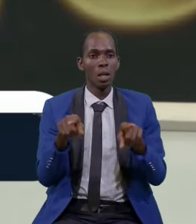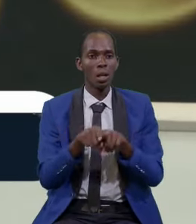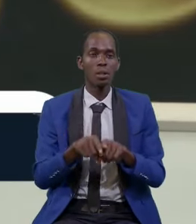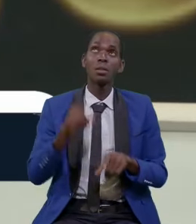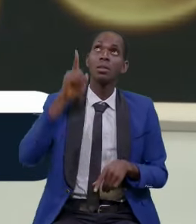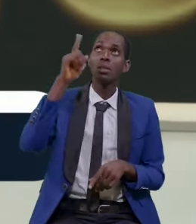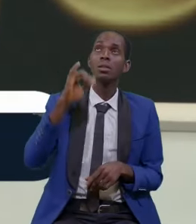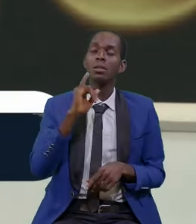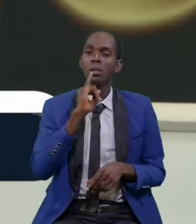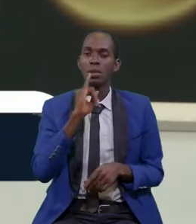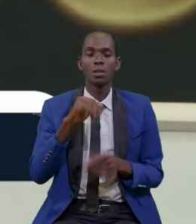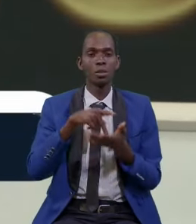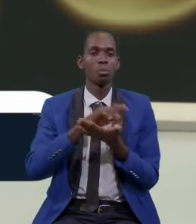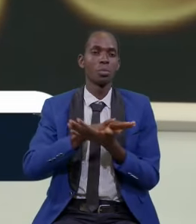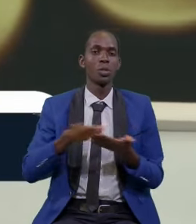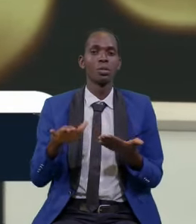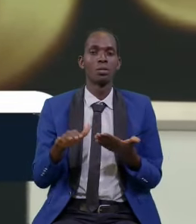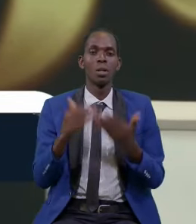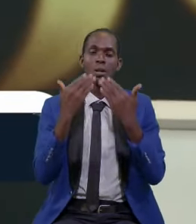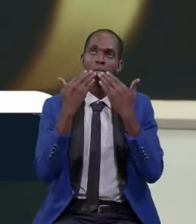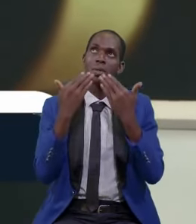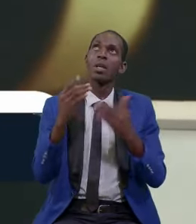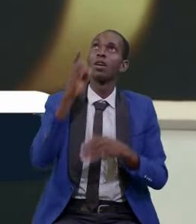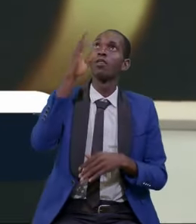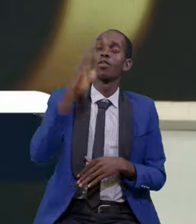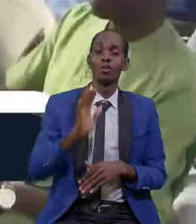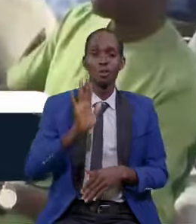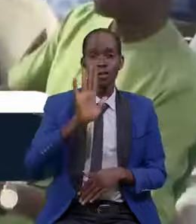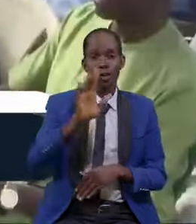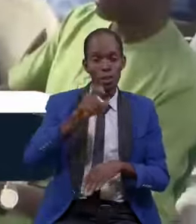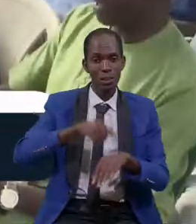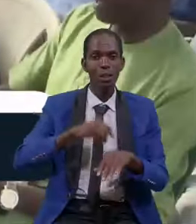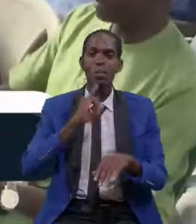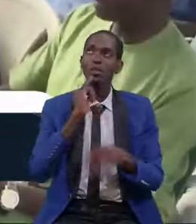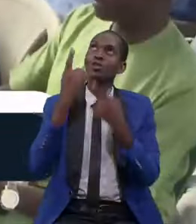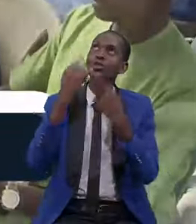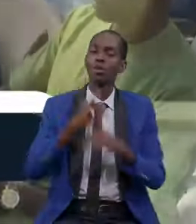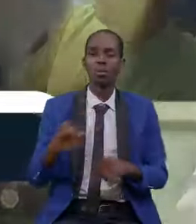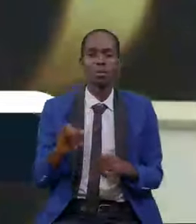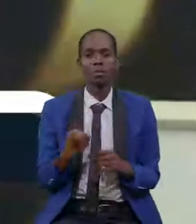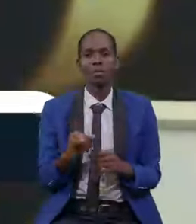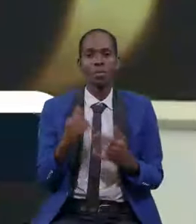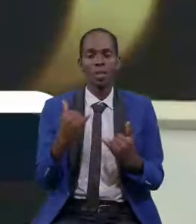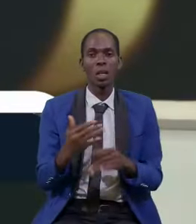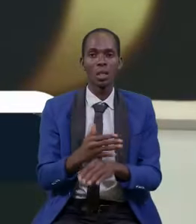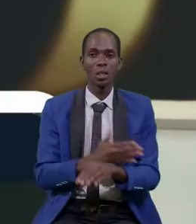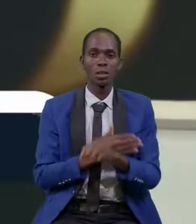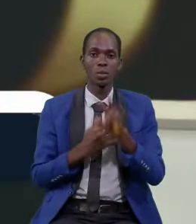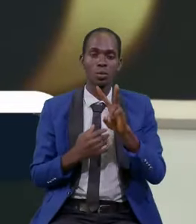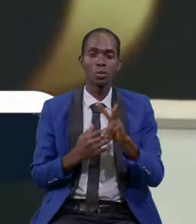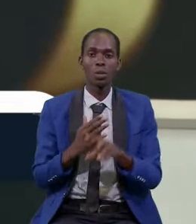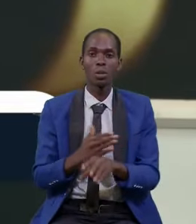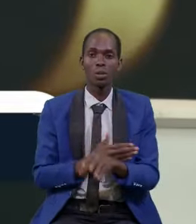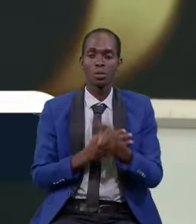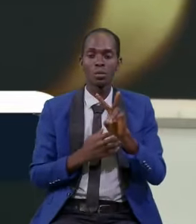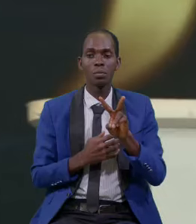is pure. Thank God, your time is coming. Look at number 2 here. Number 2, we're